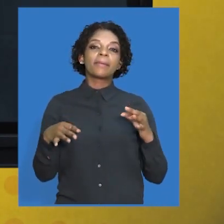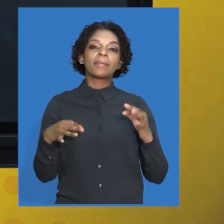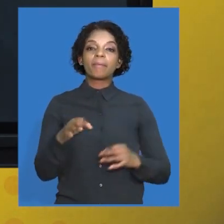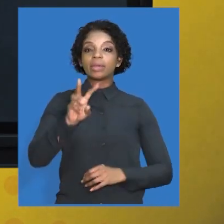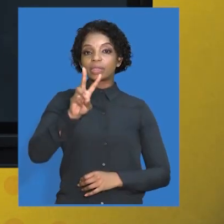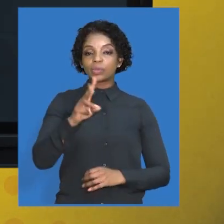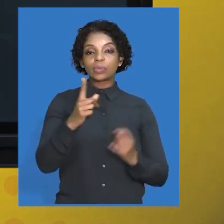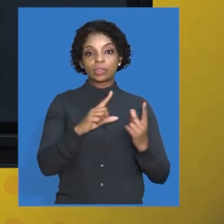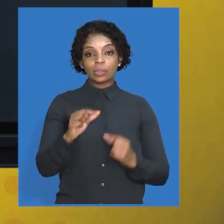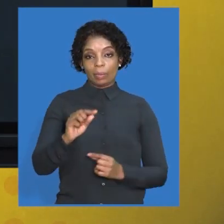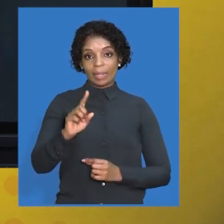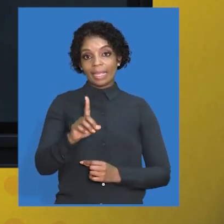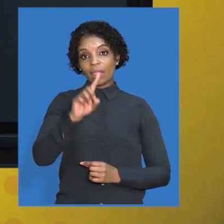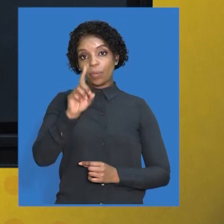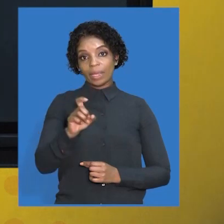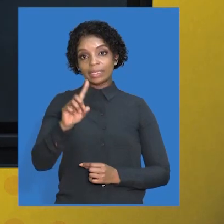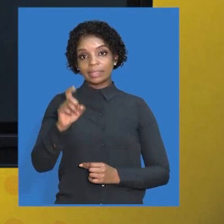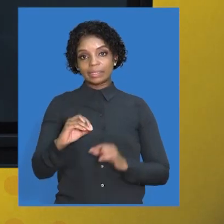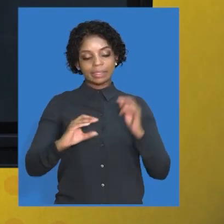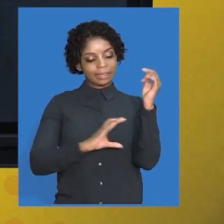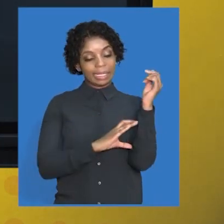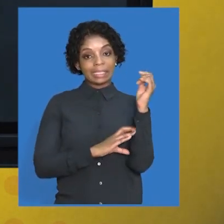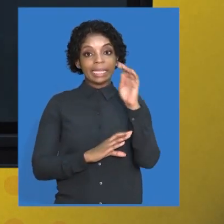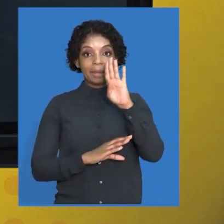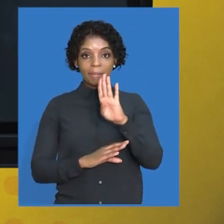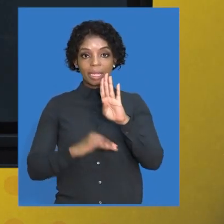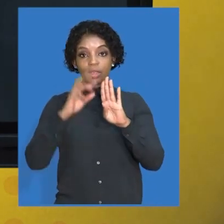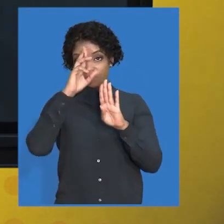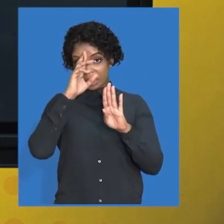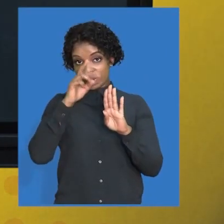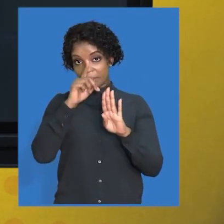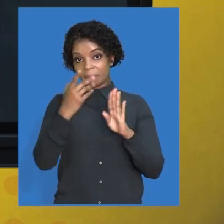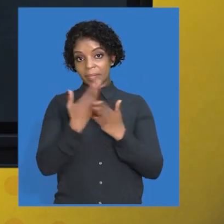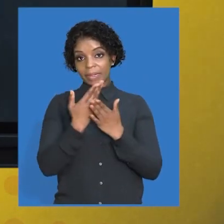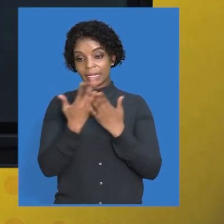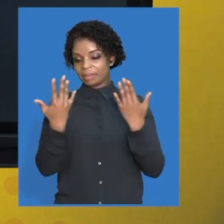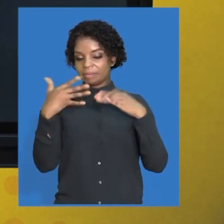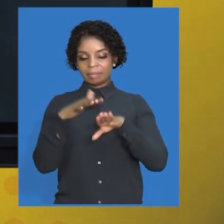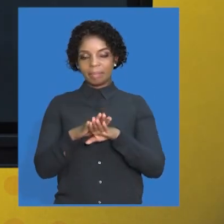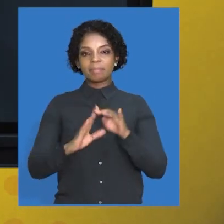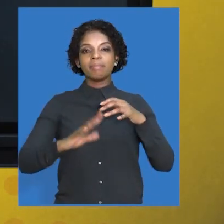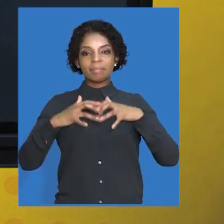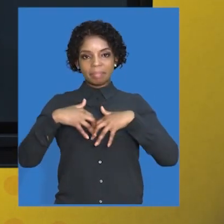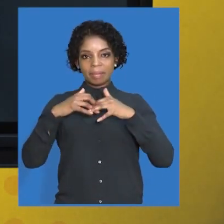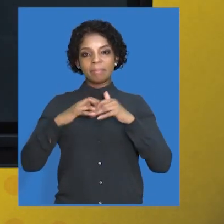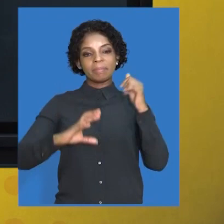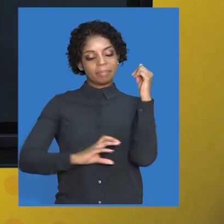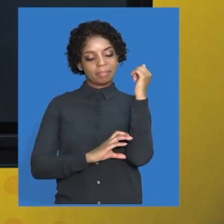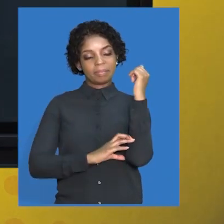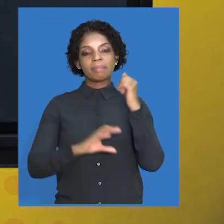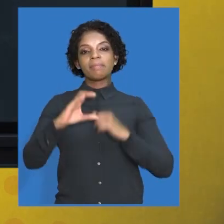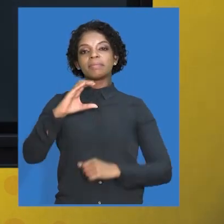B questions. Remember that Section B questions can be combined together to form a Section C or essay